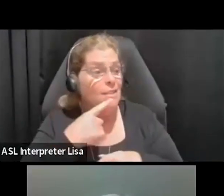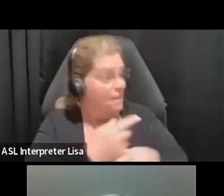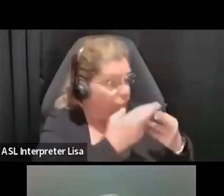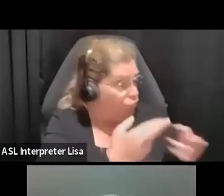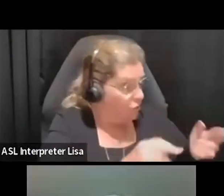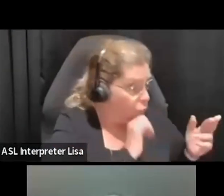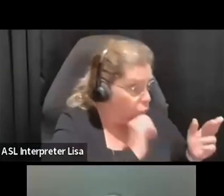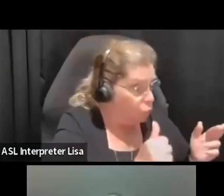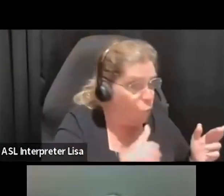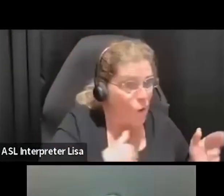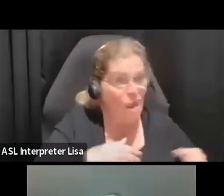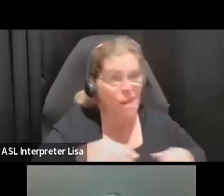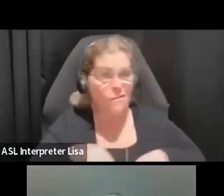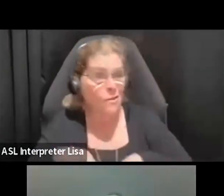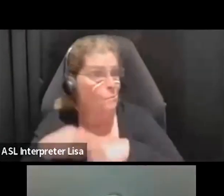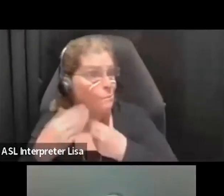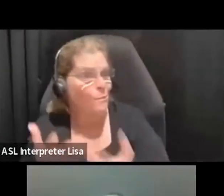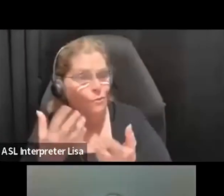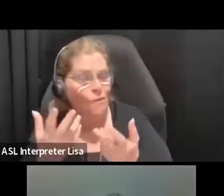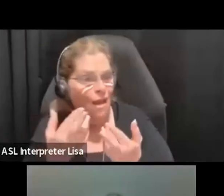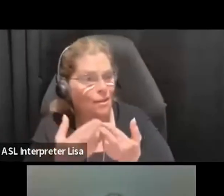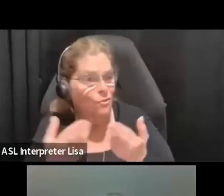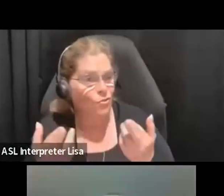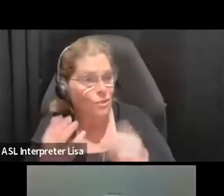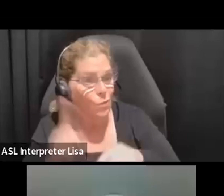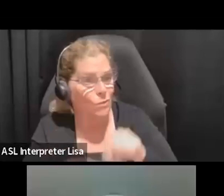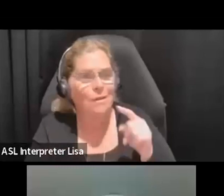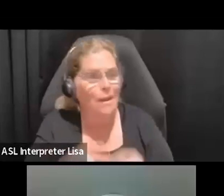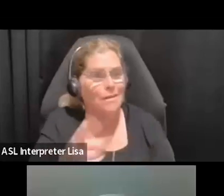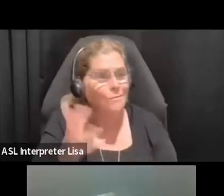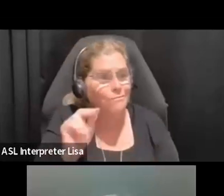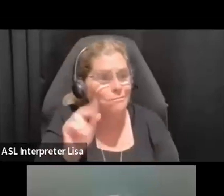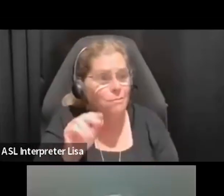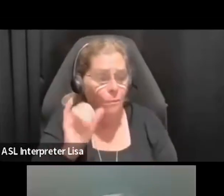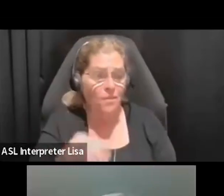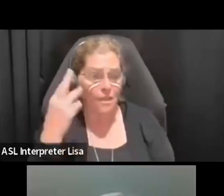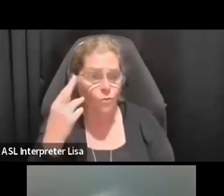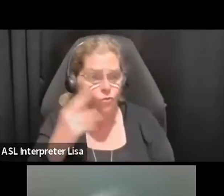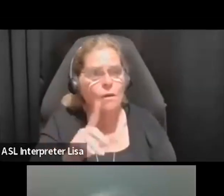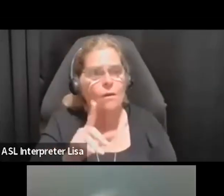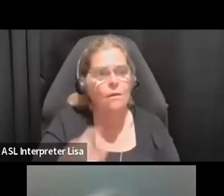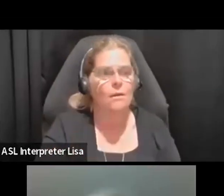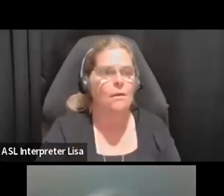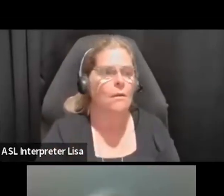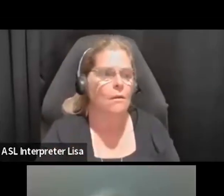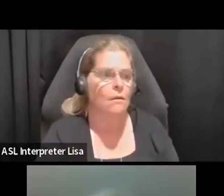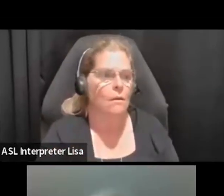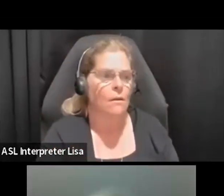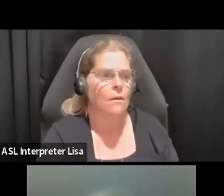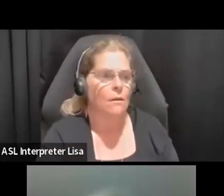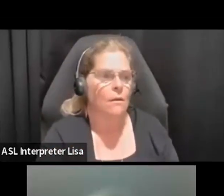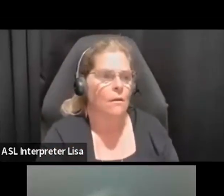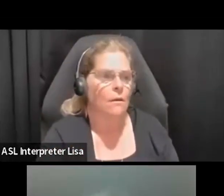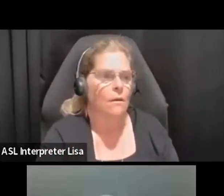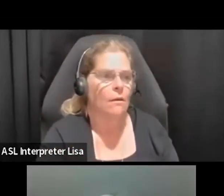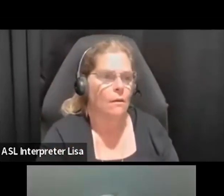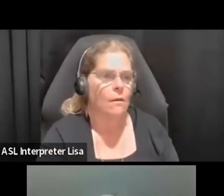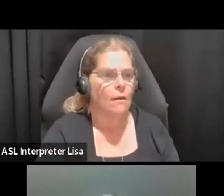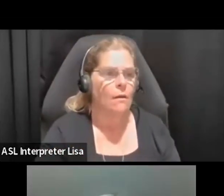provided, but it is a reality, right? So and we can live in this space of shortage, but also acknowledge